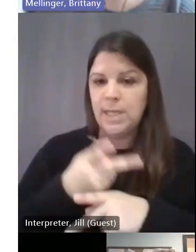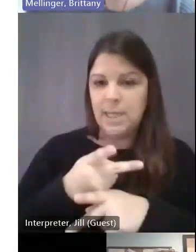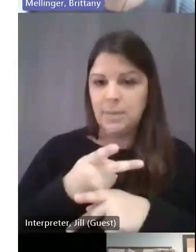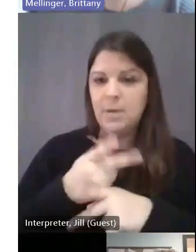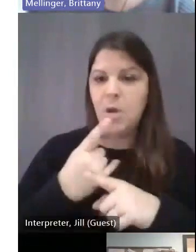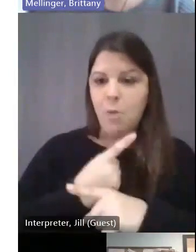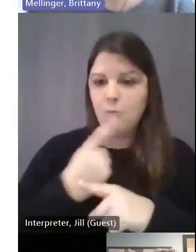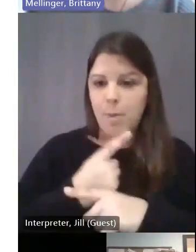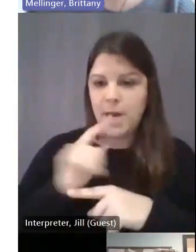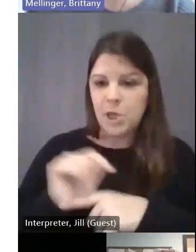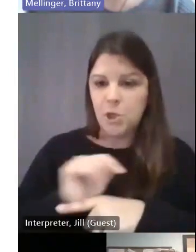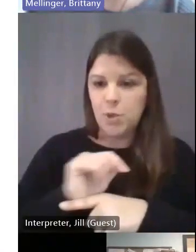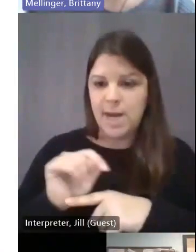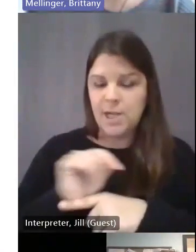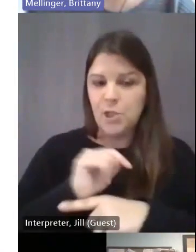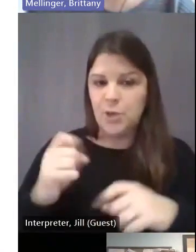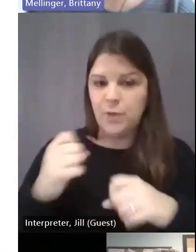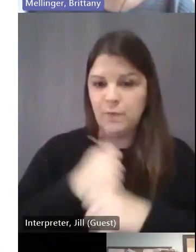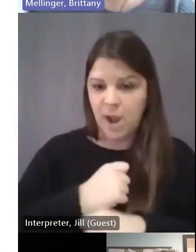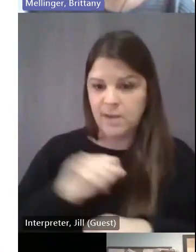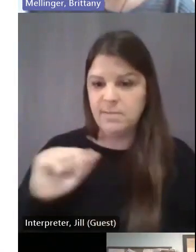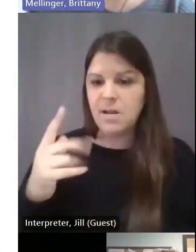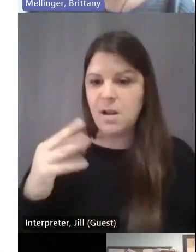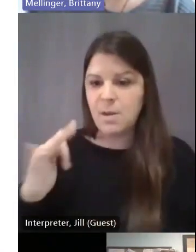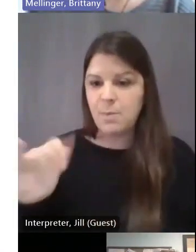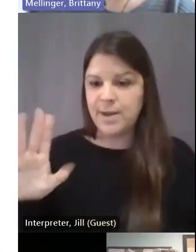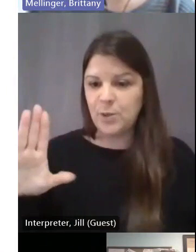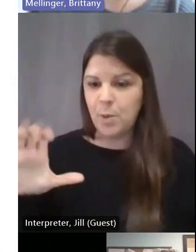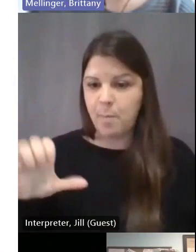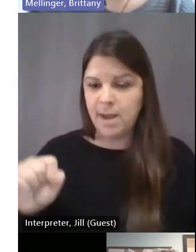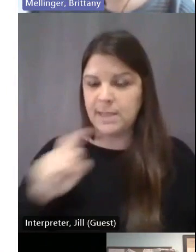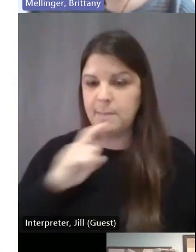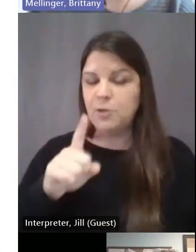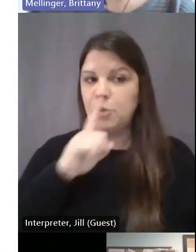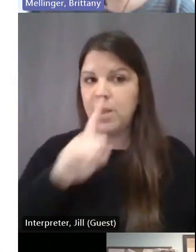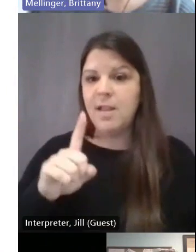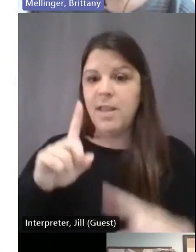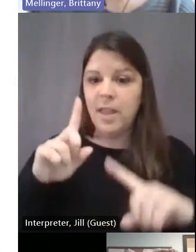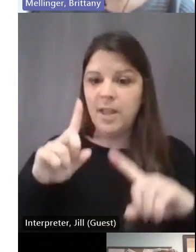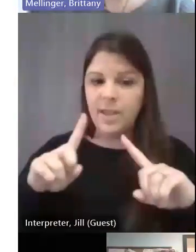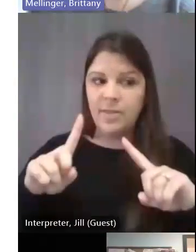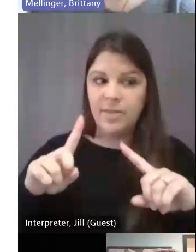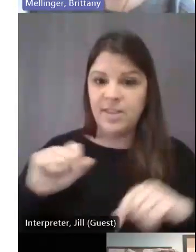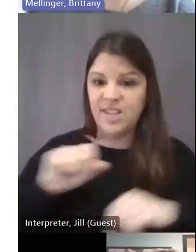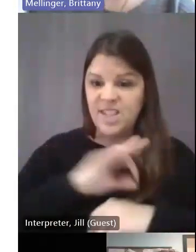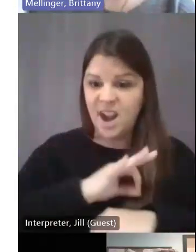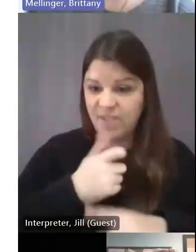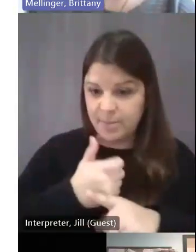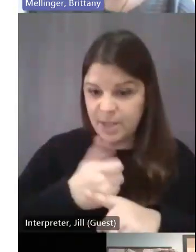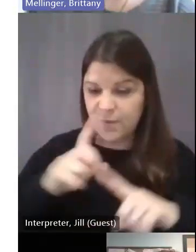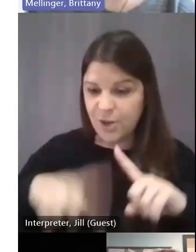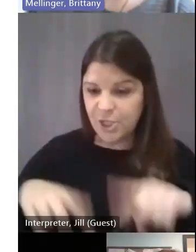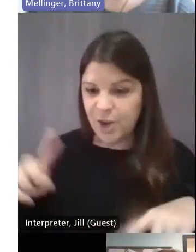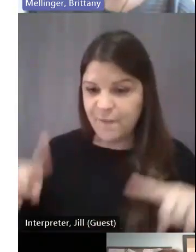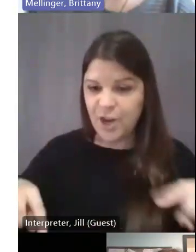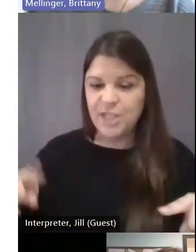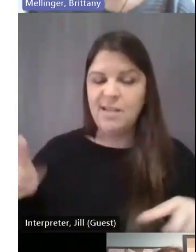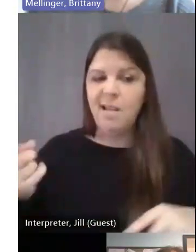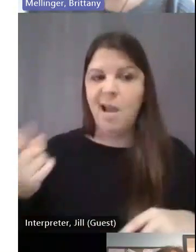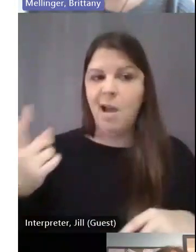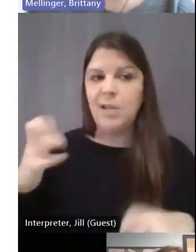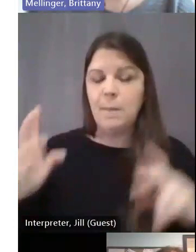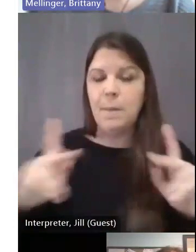appropriate training on combating appraisal bias, making sure that we've got a diverse workforce in the appraisal industry, and making sure that folks